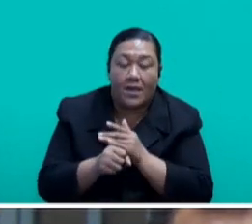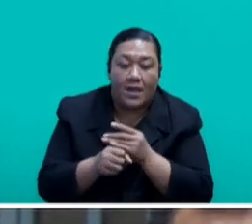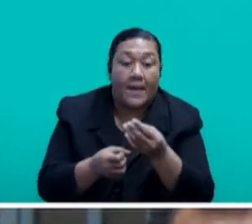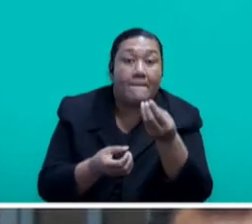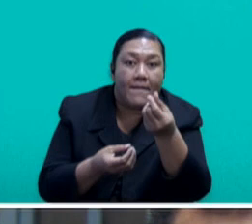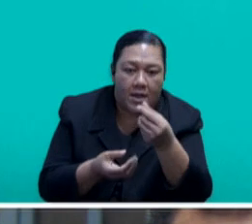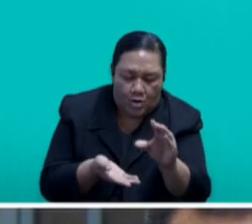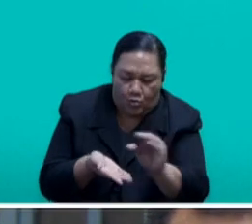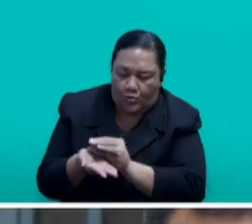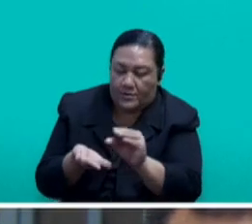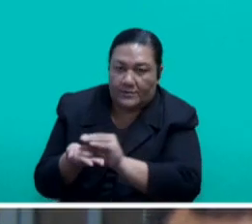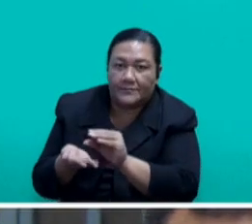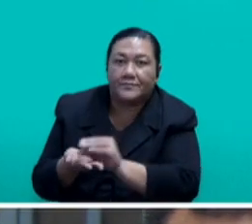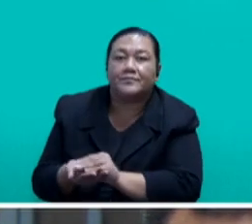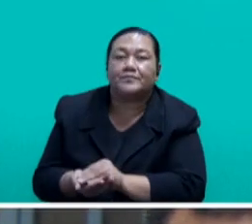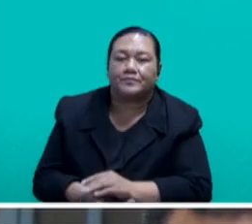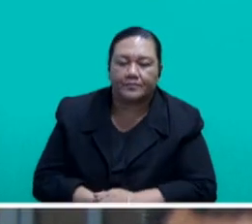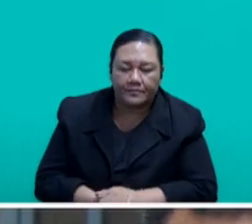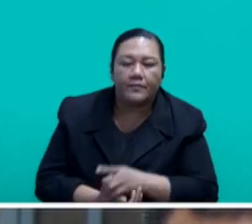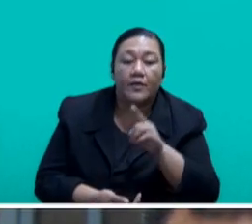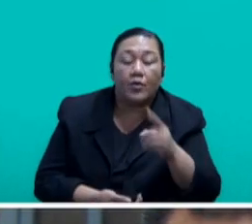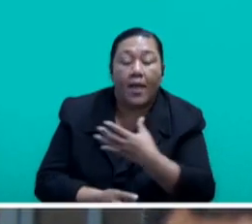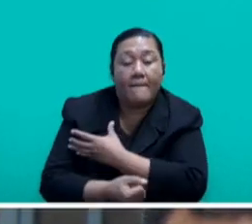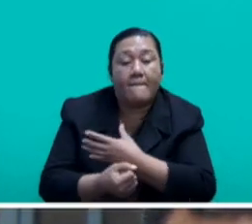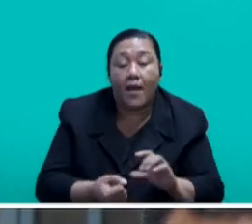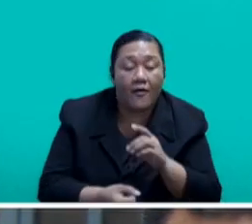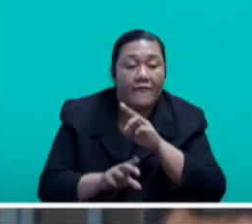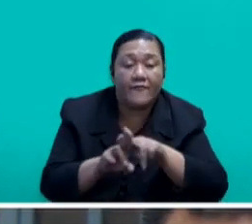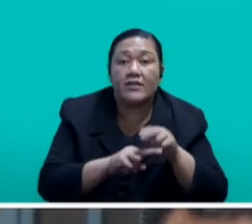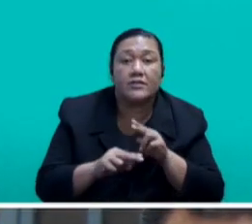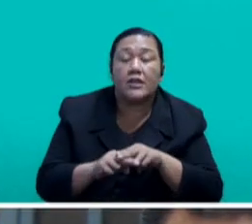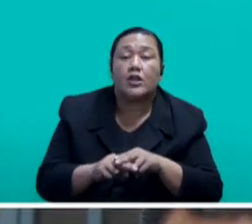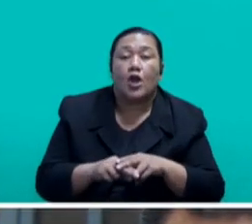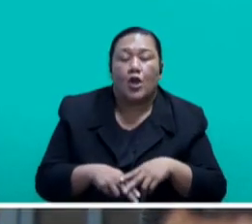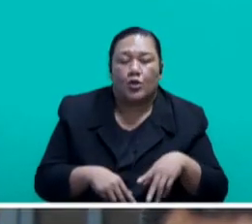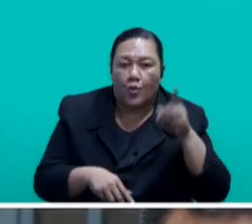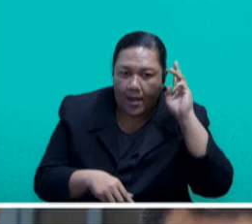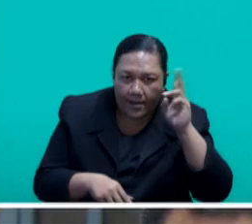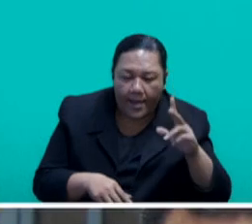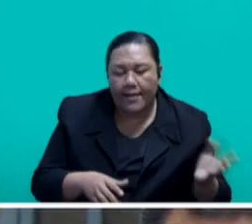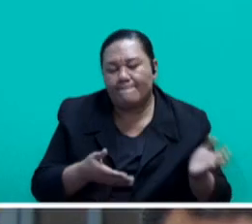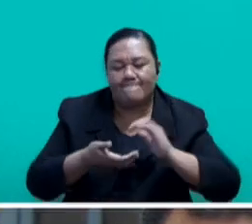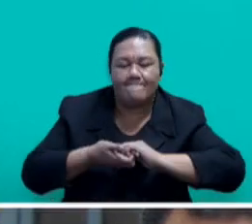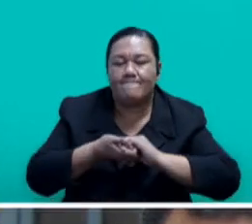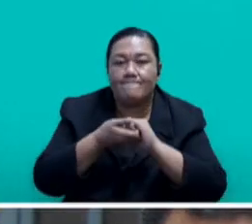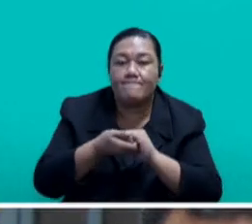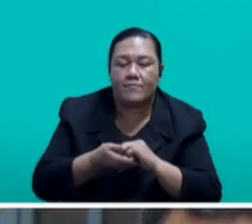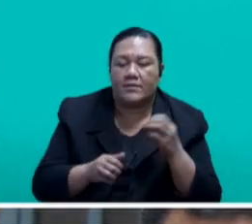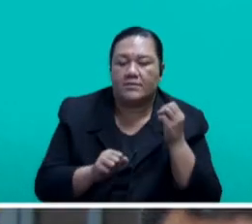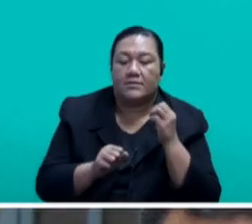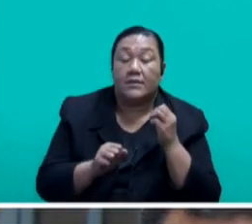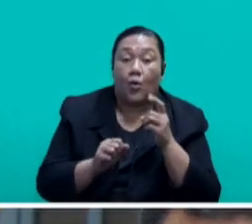years. It empowers Fijians to fight back in the spirit of rebuilding our future together. Of